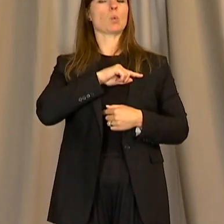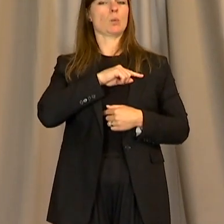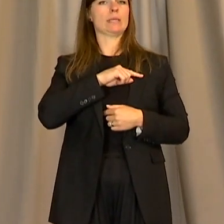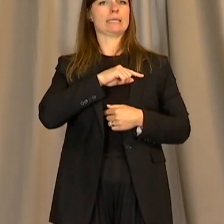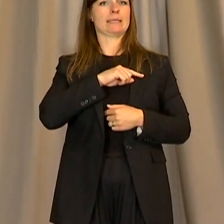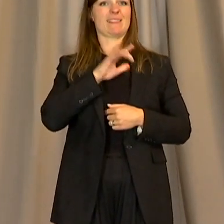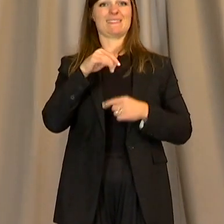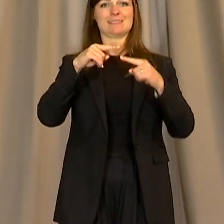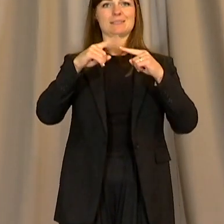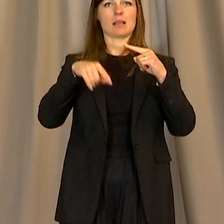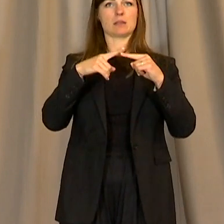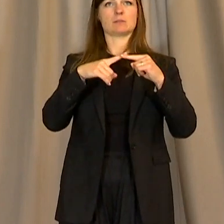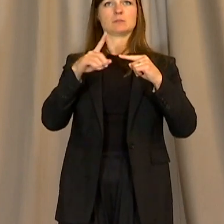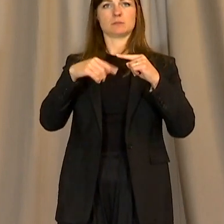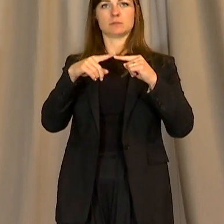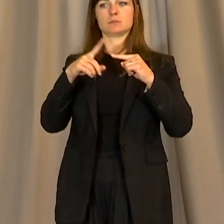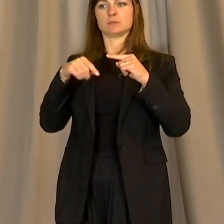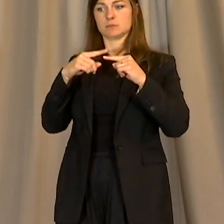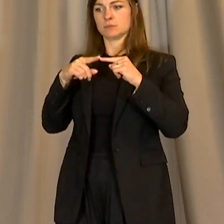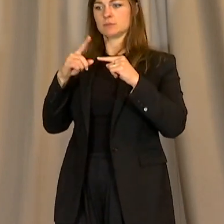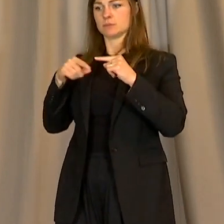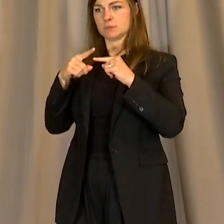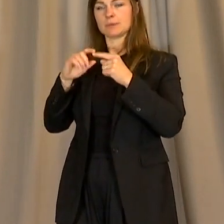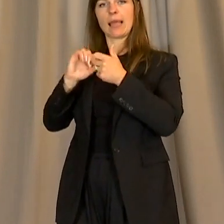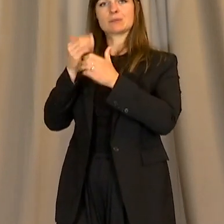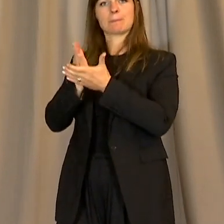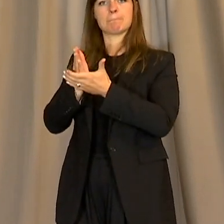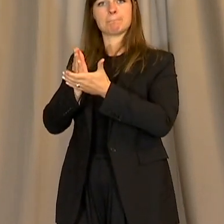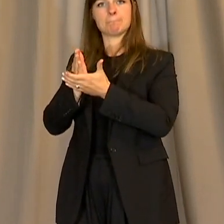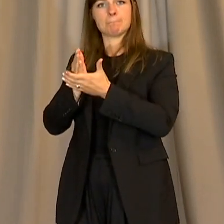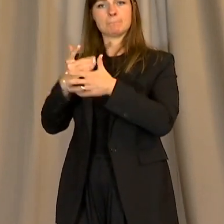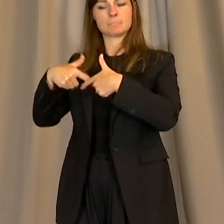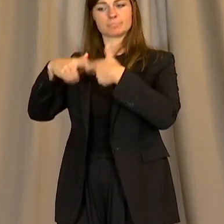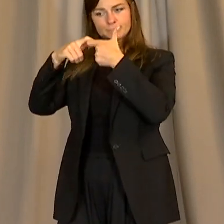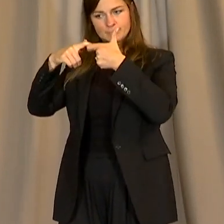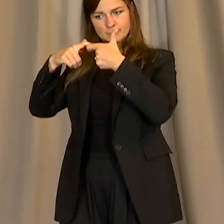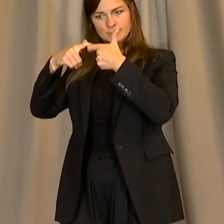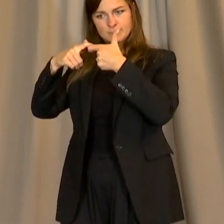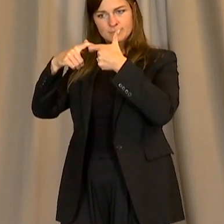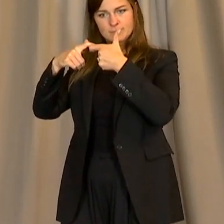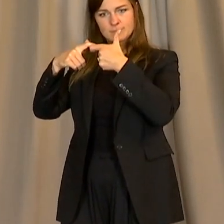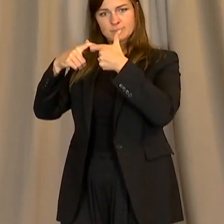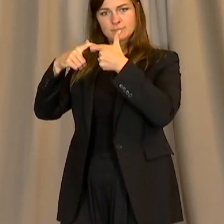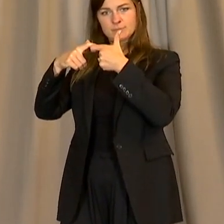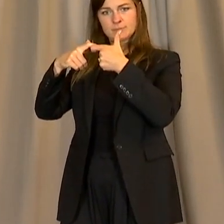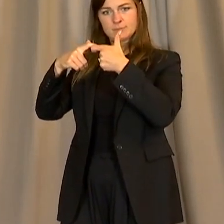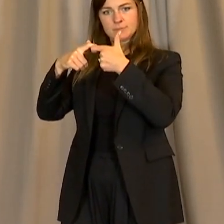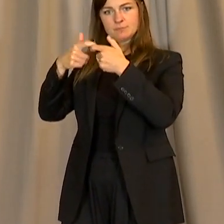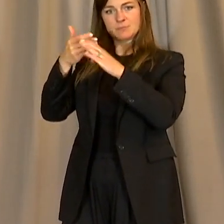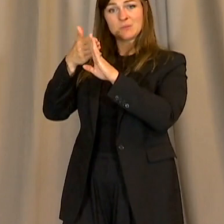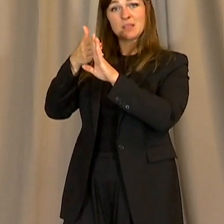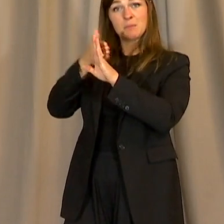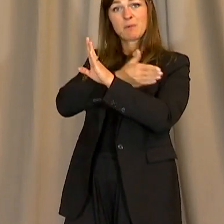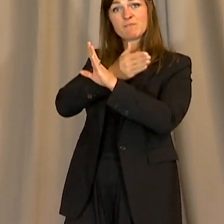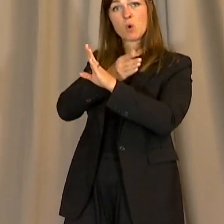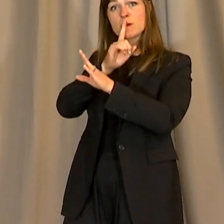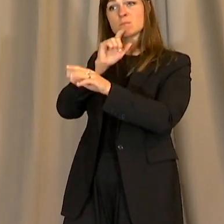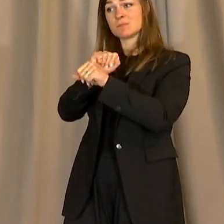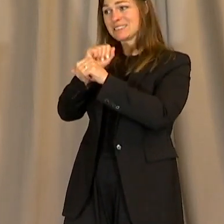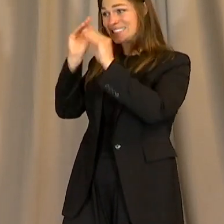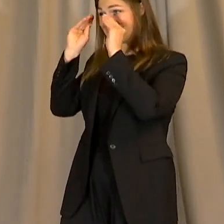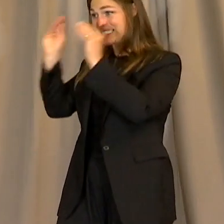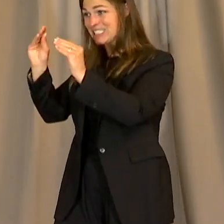this cycle, before you get in front of students, you ought to be trained, because